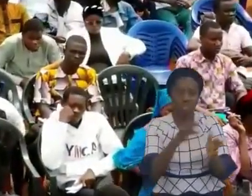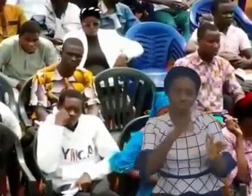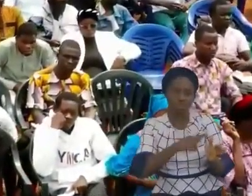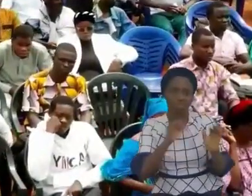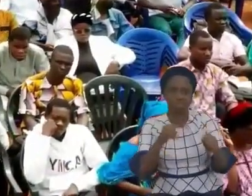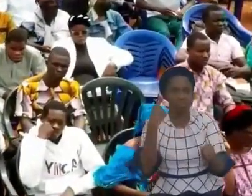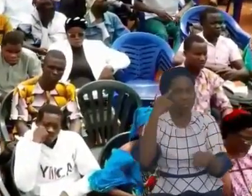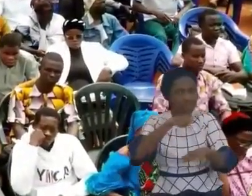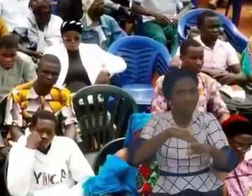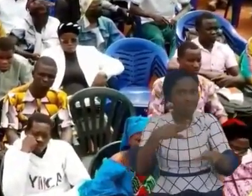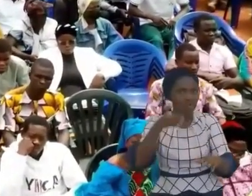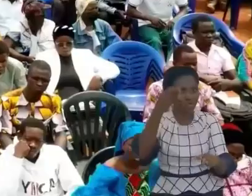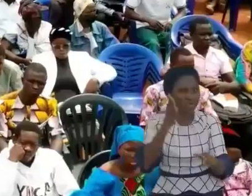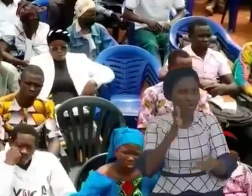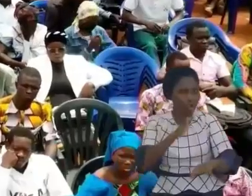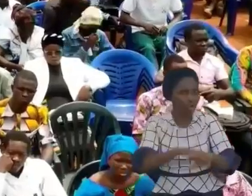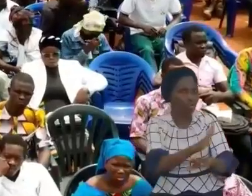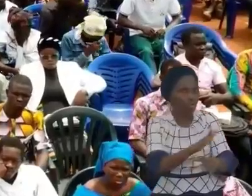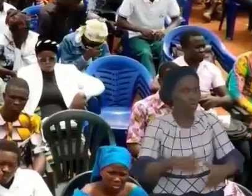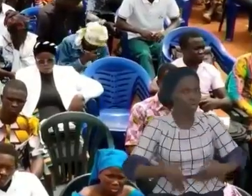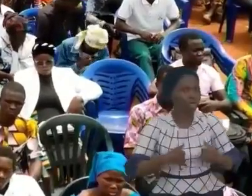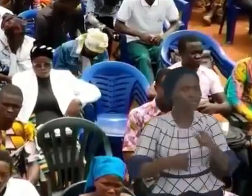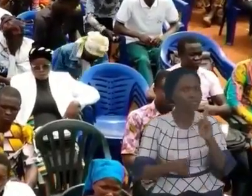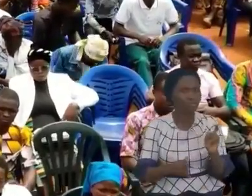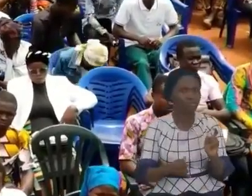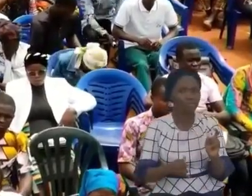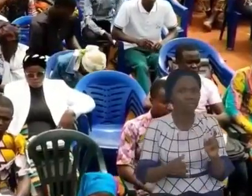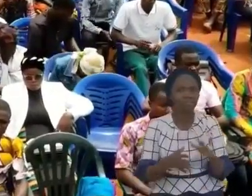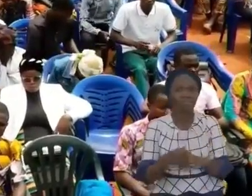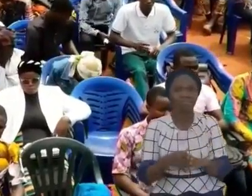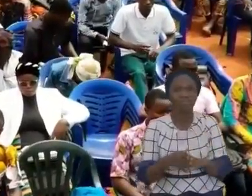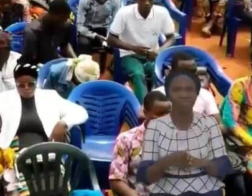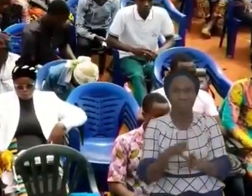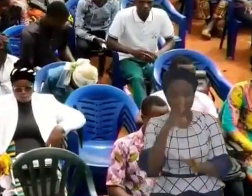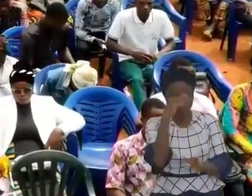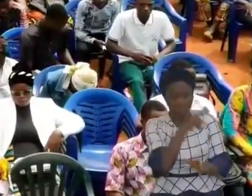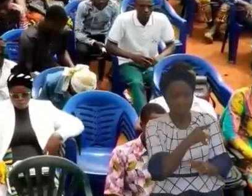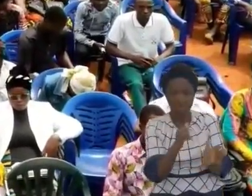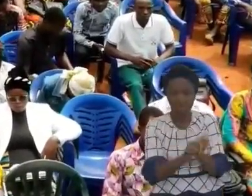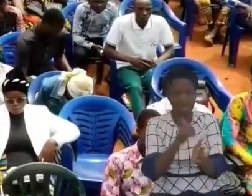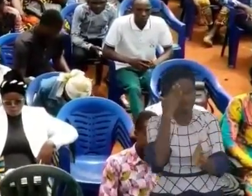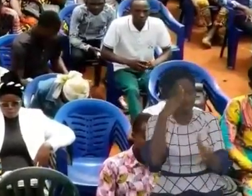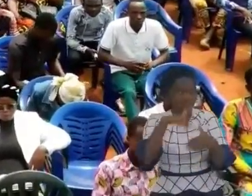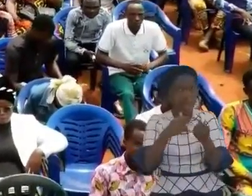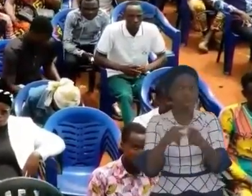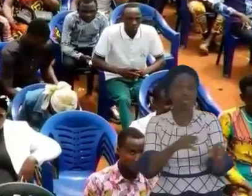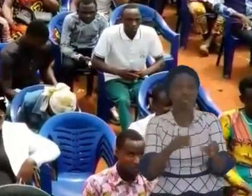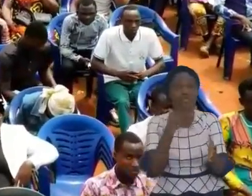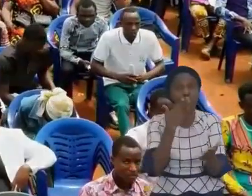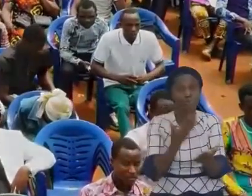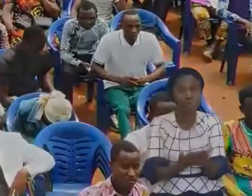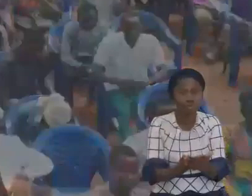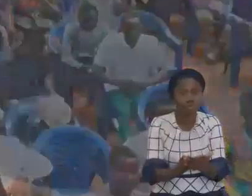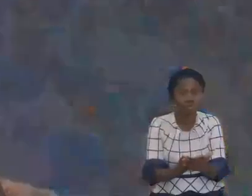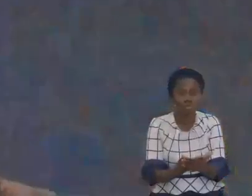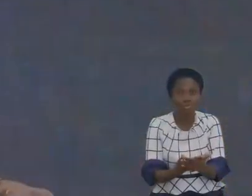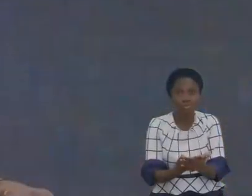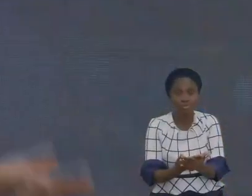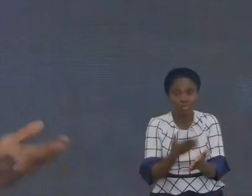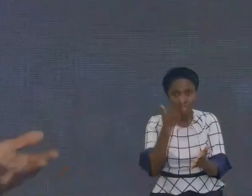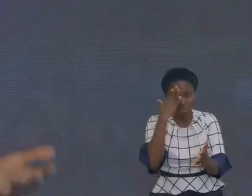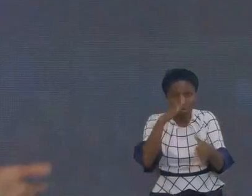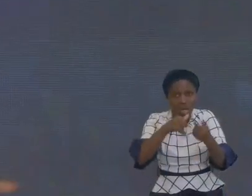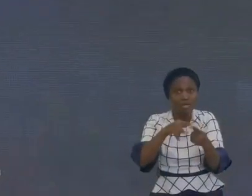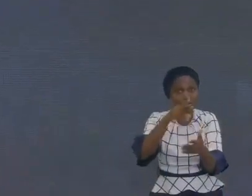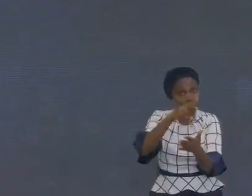He that knows to do good, you know how to read, you are not reading, and you know how to study, you are not studying, you have the textbooks, you are not using